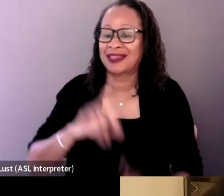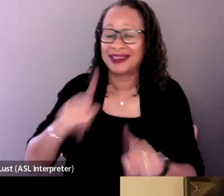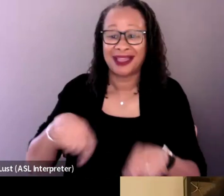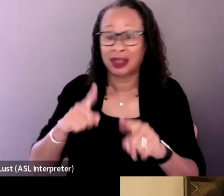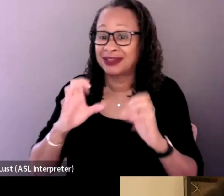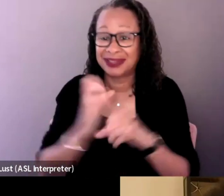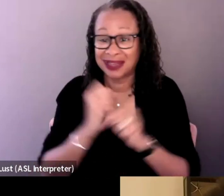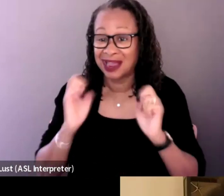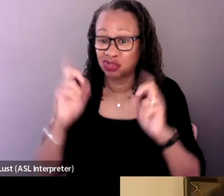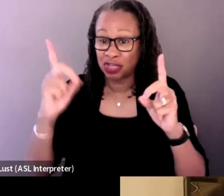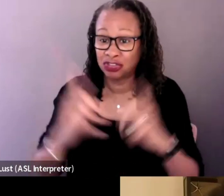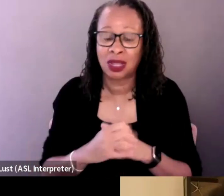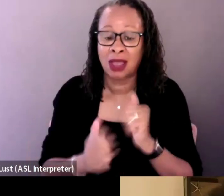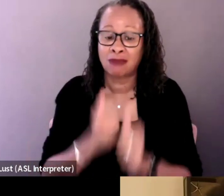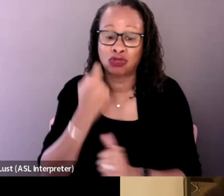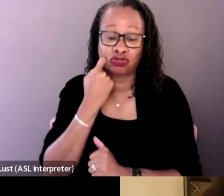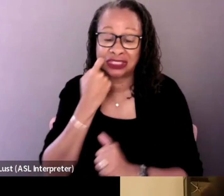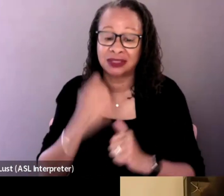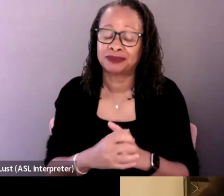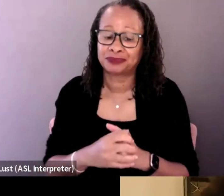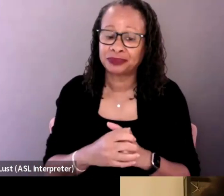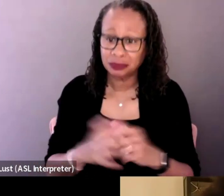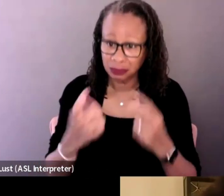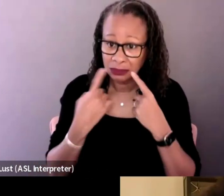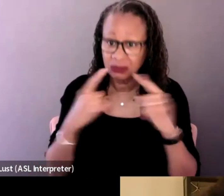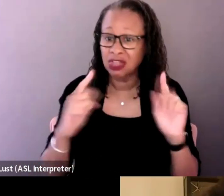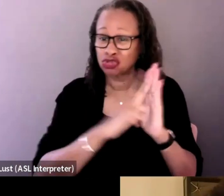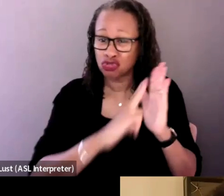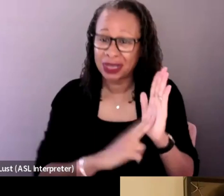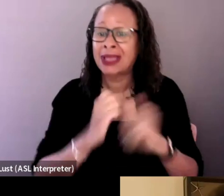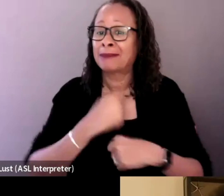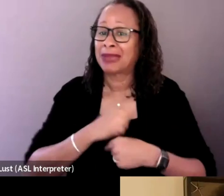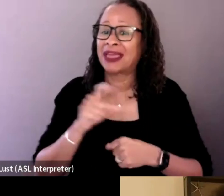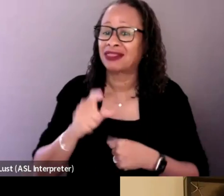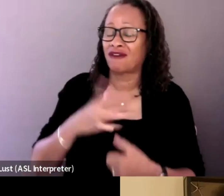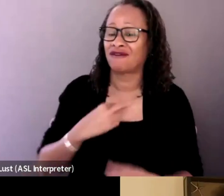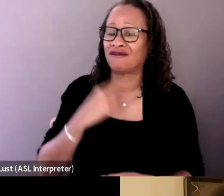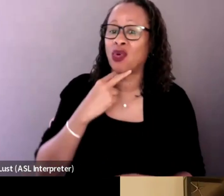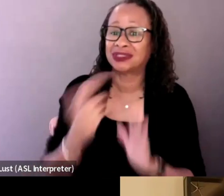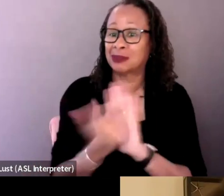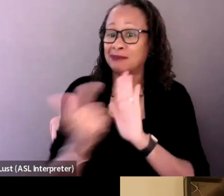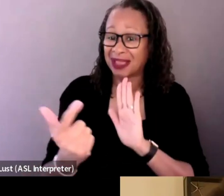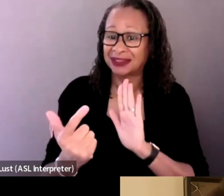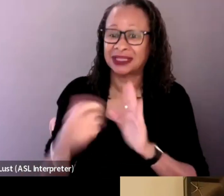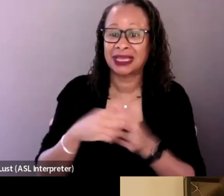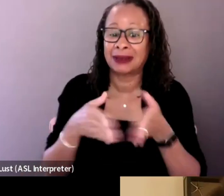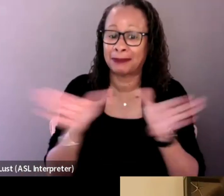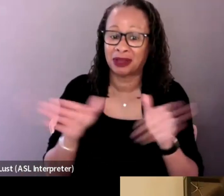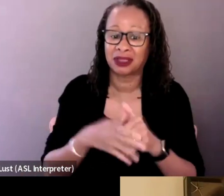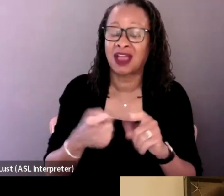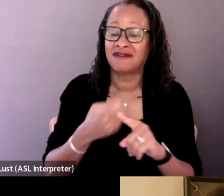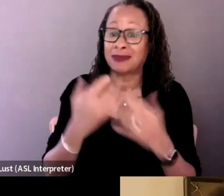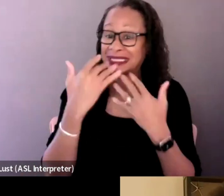now even the most recent decree has made their voice banned in public from singing